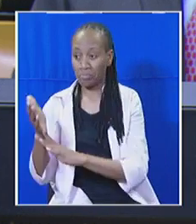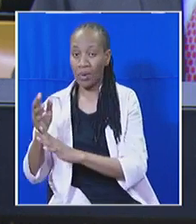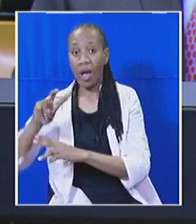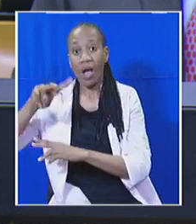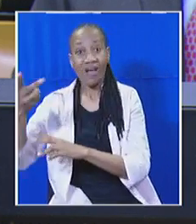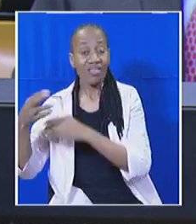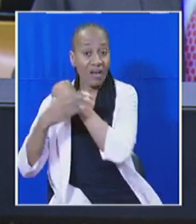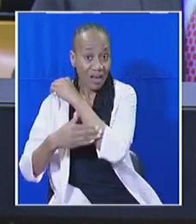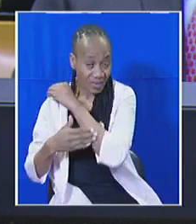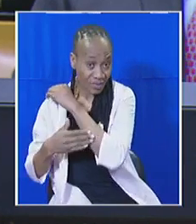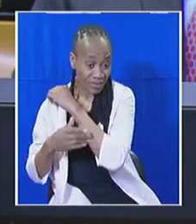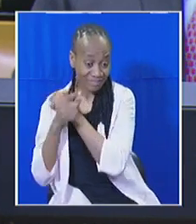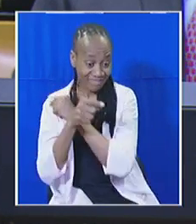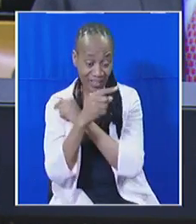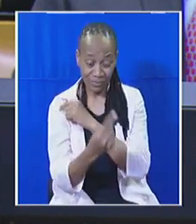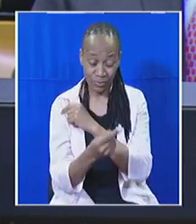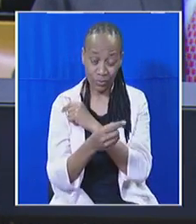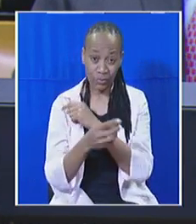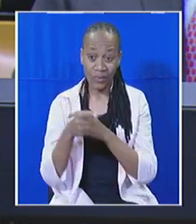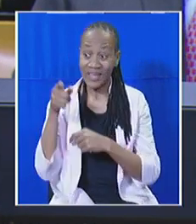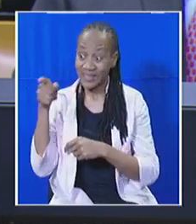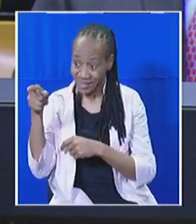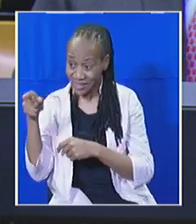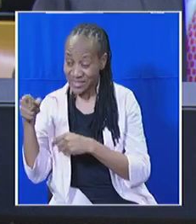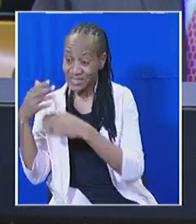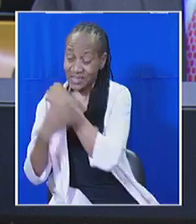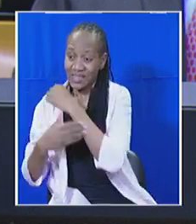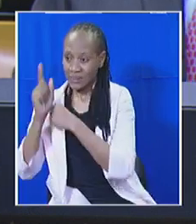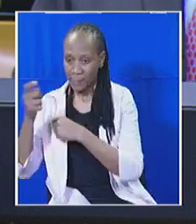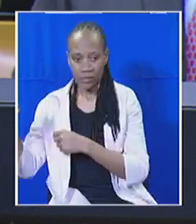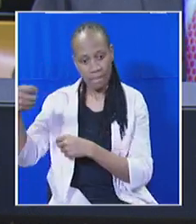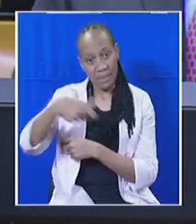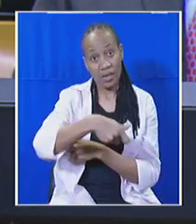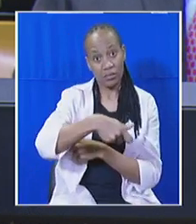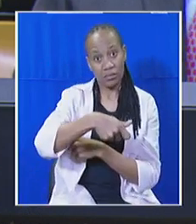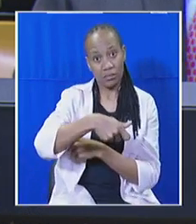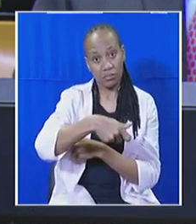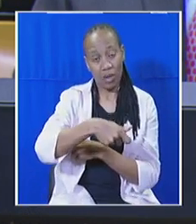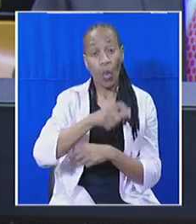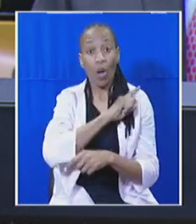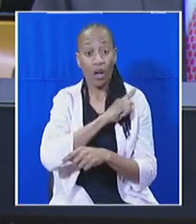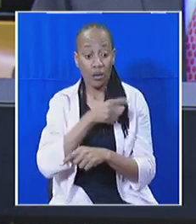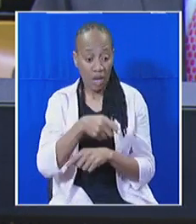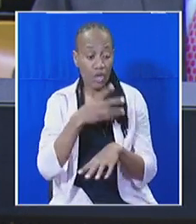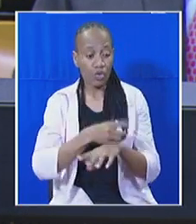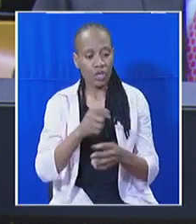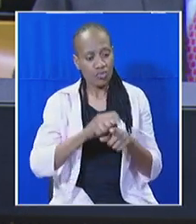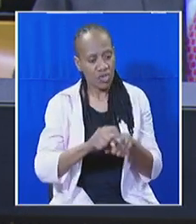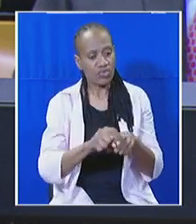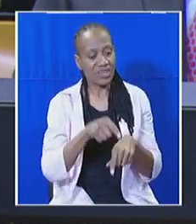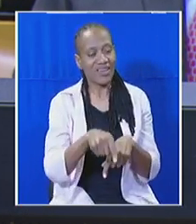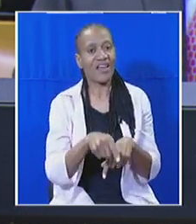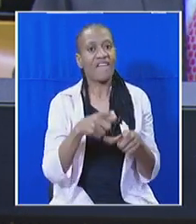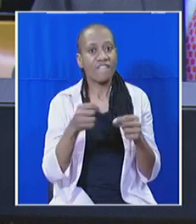a developing country, that developed country must pay every cent that was spent in training that doctor. Unfortunately,